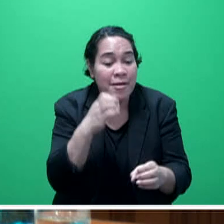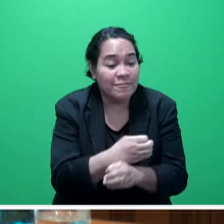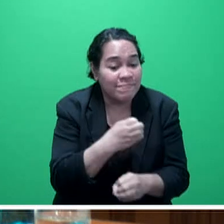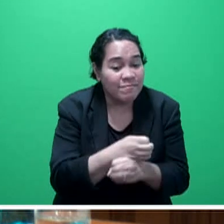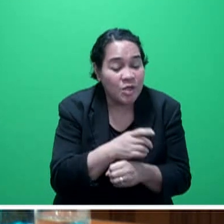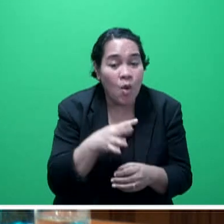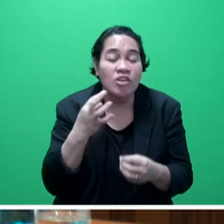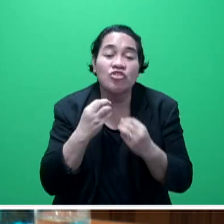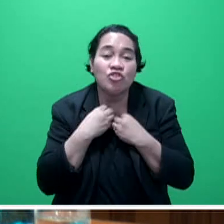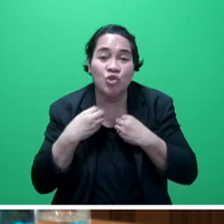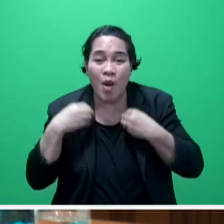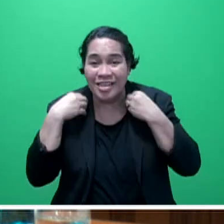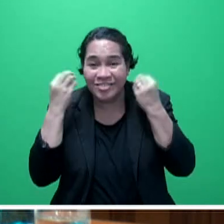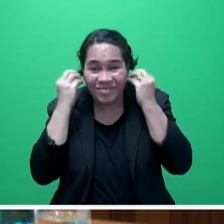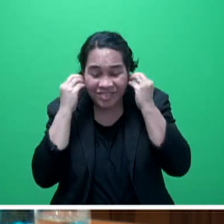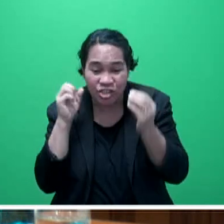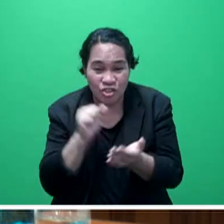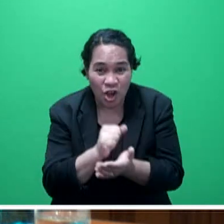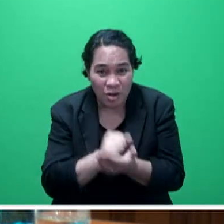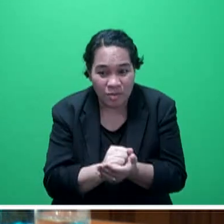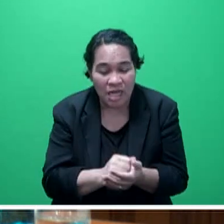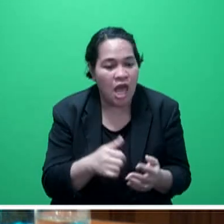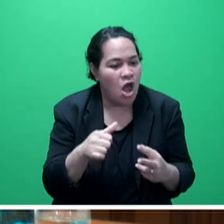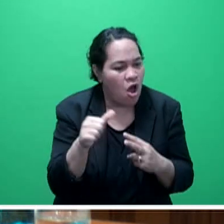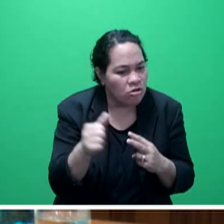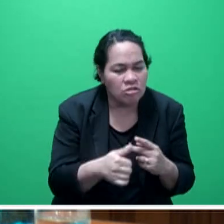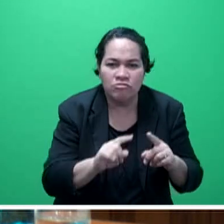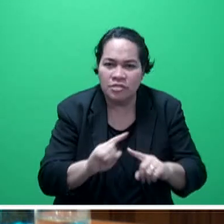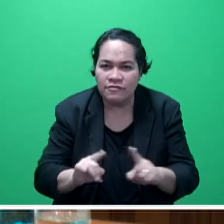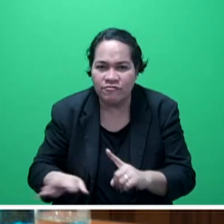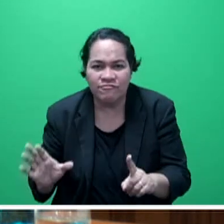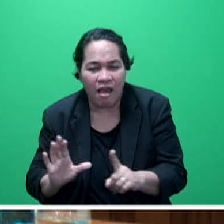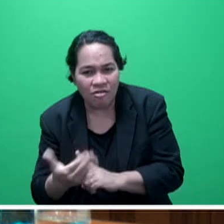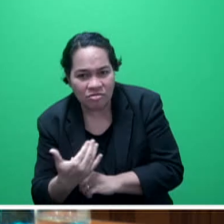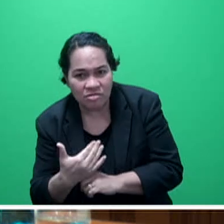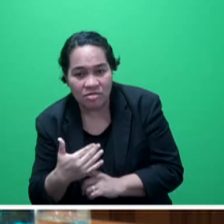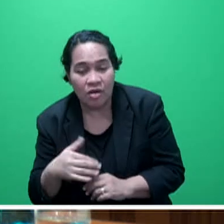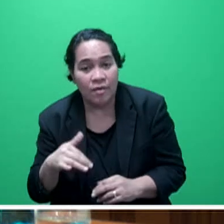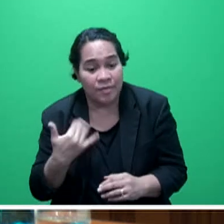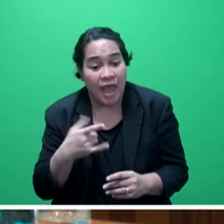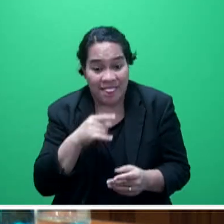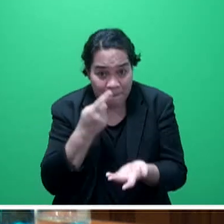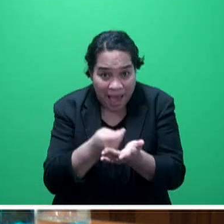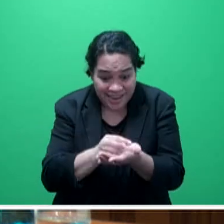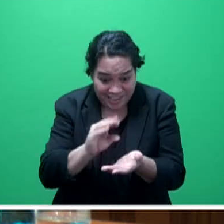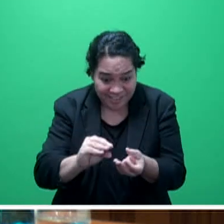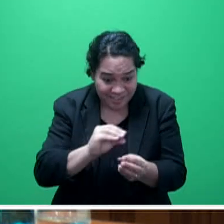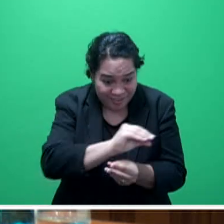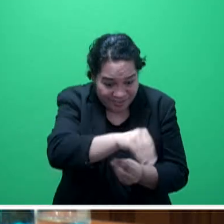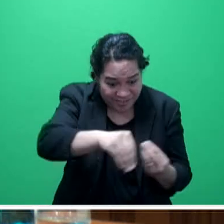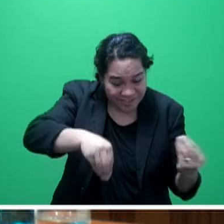and appliance stores and car showrooms, and to circulate that money through the